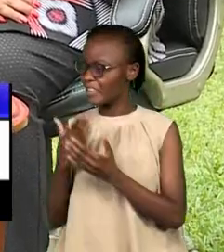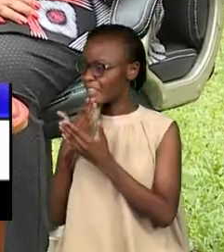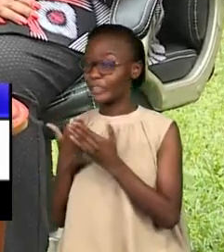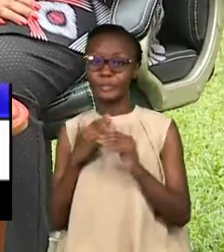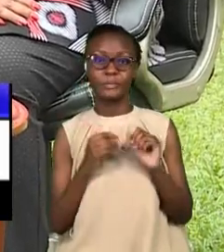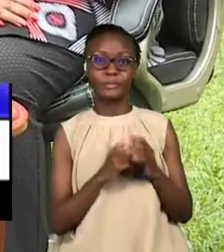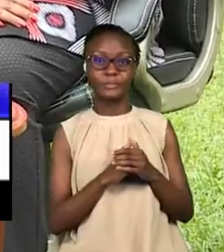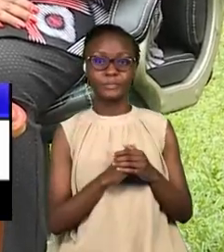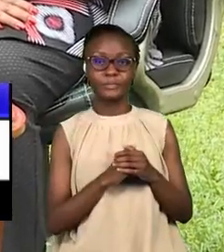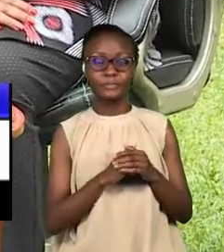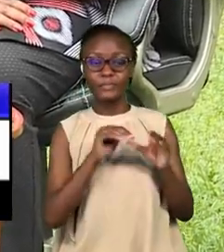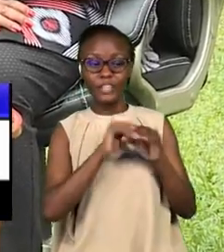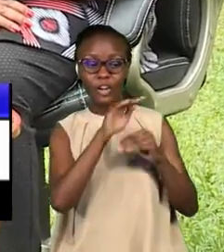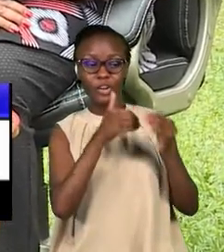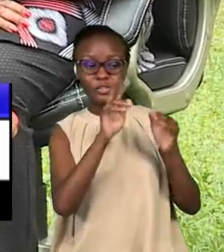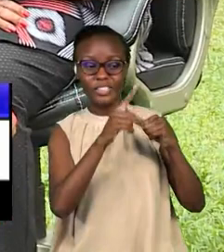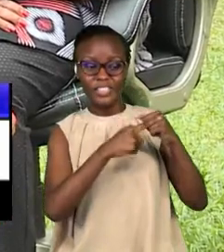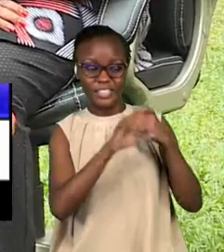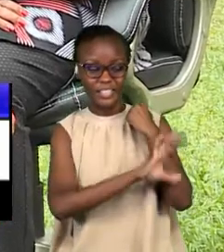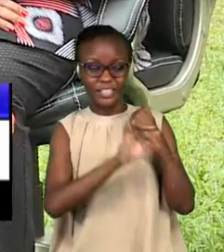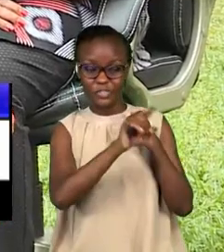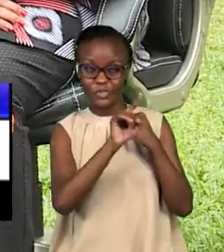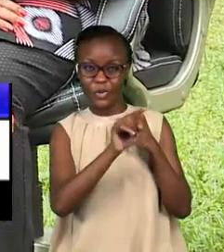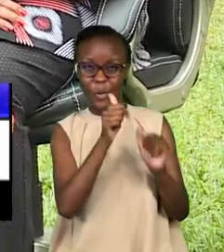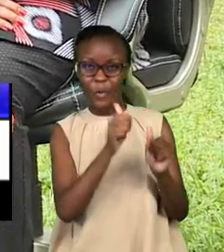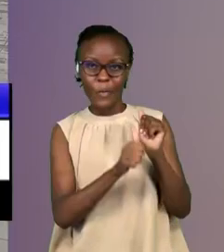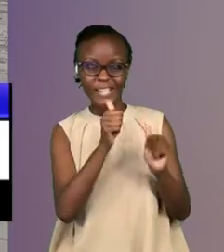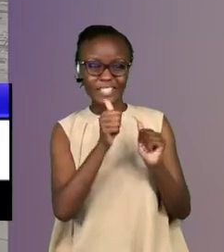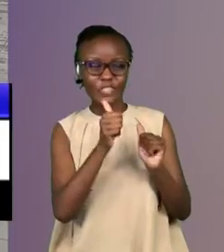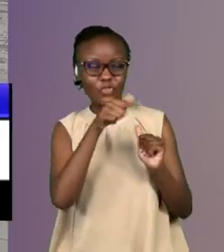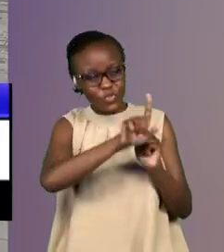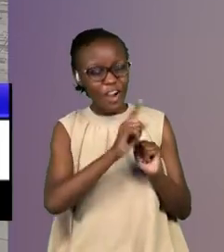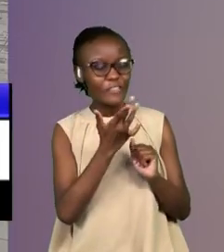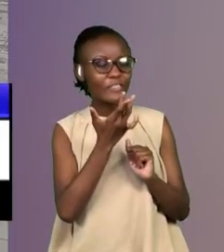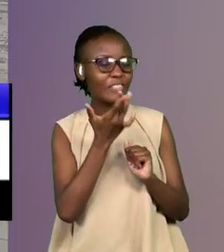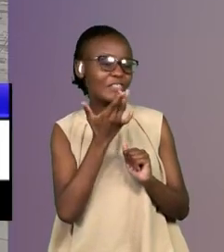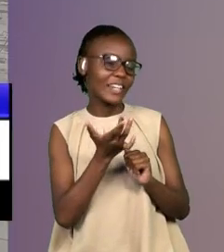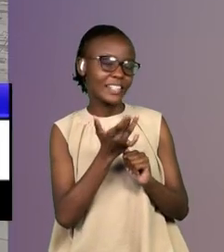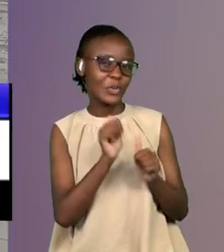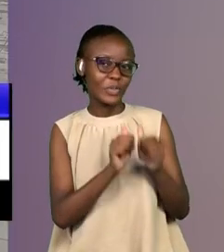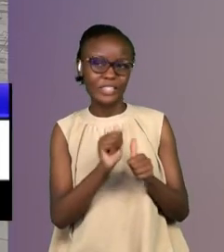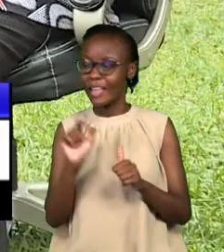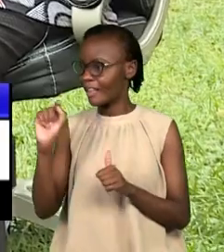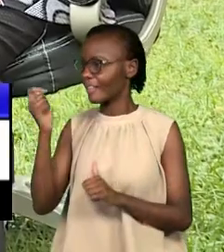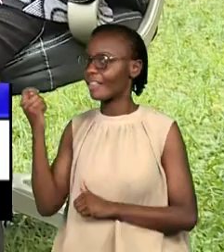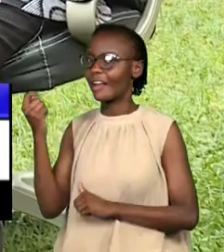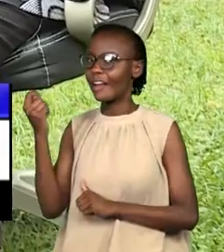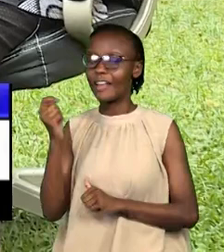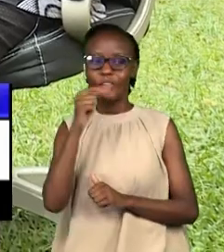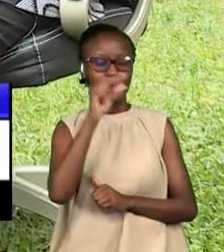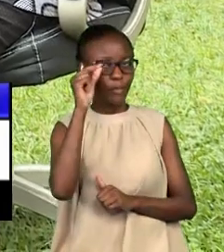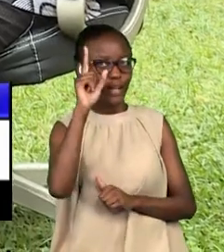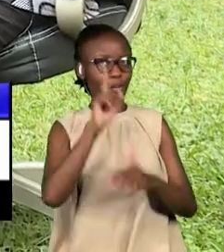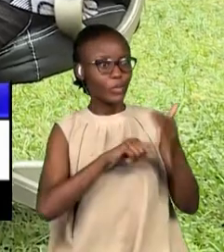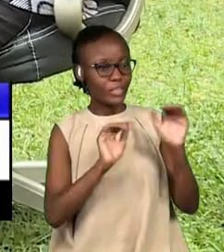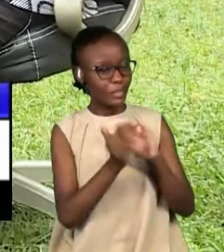Ngahu, among the 26 countries that you operate in, which is your favorite? My favorite country is Kenya. What time do you wake up in the